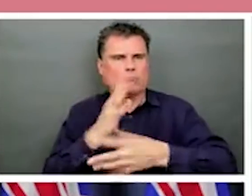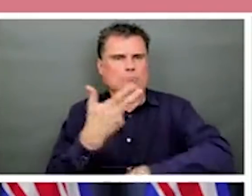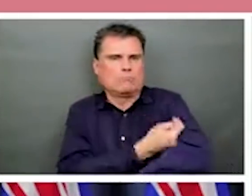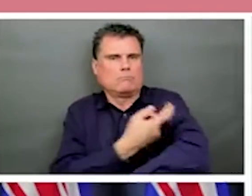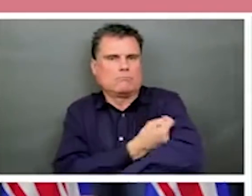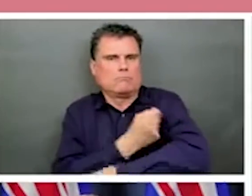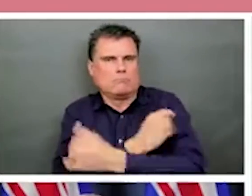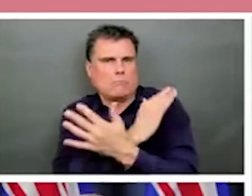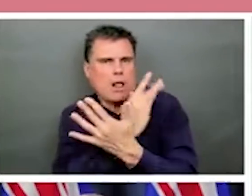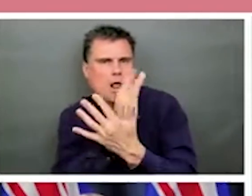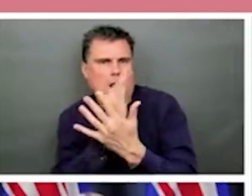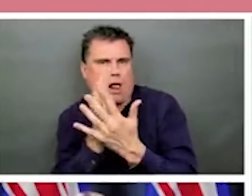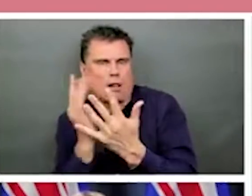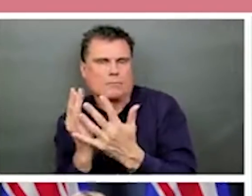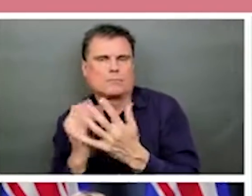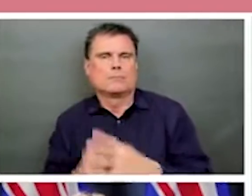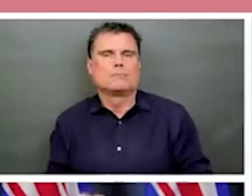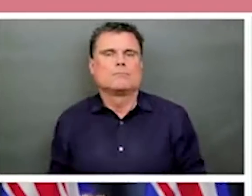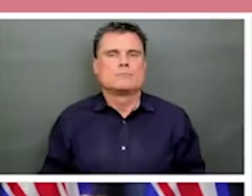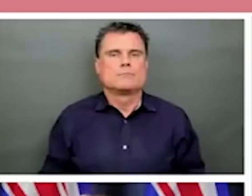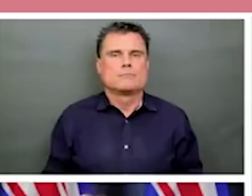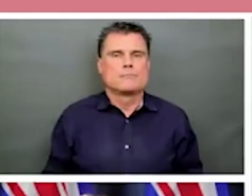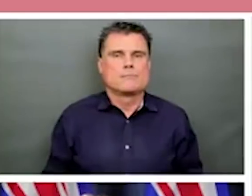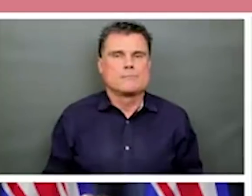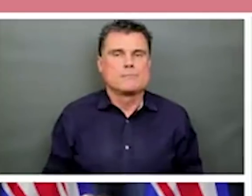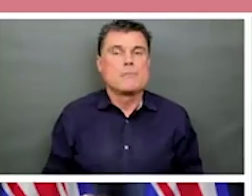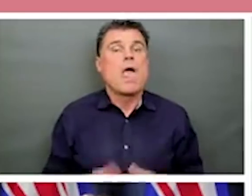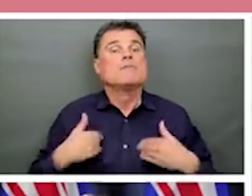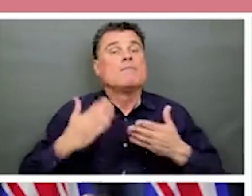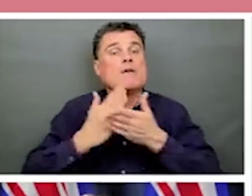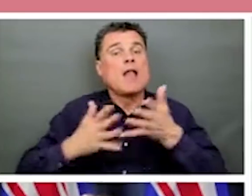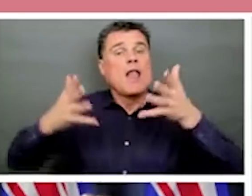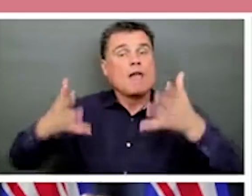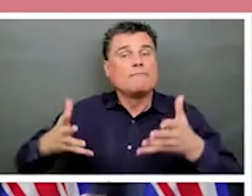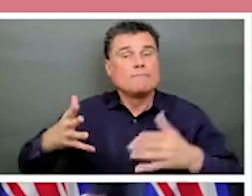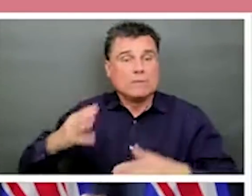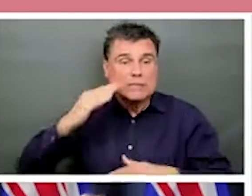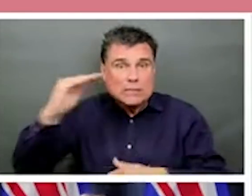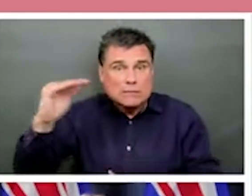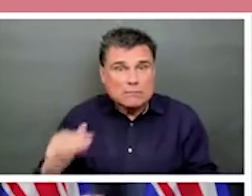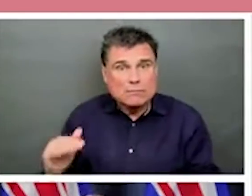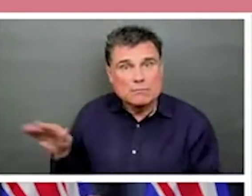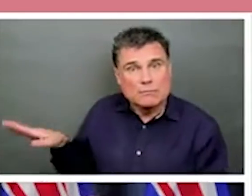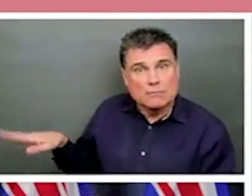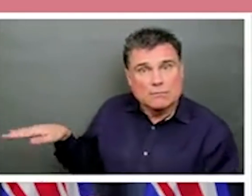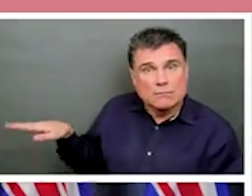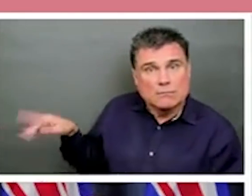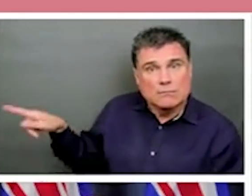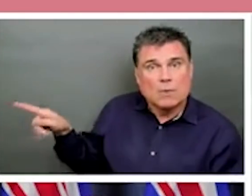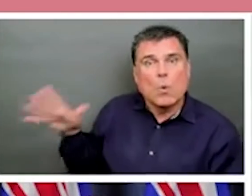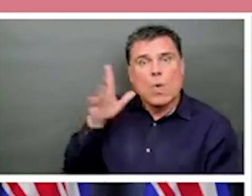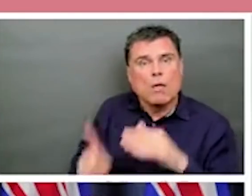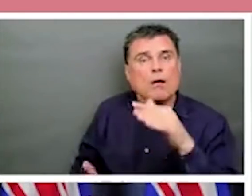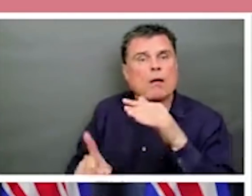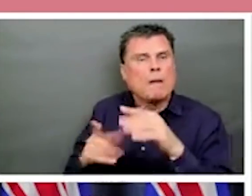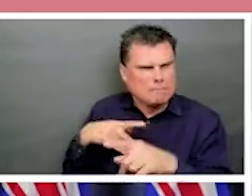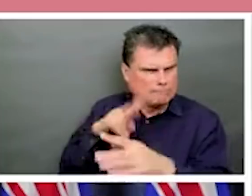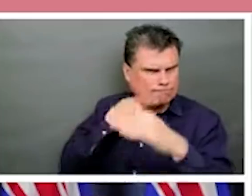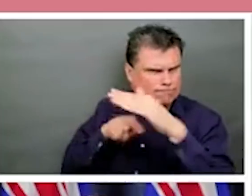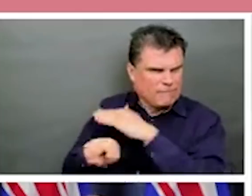There'll be hopefully some as well that we can use to continue to target those outbreaks that we're seeing